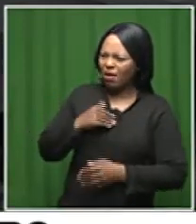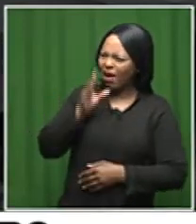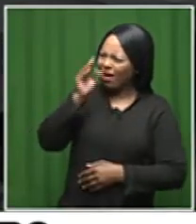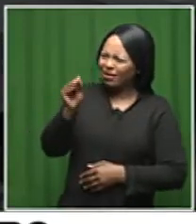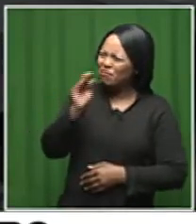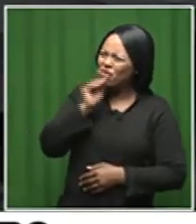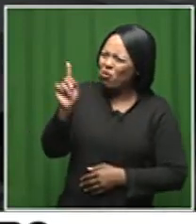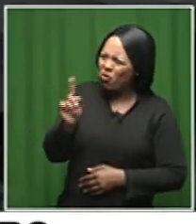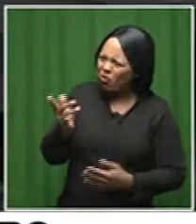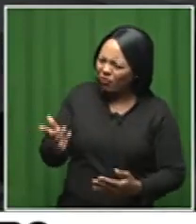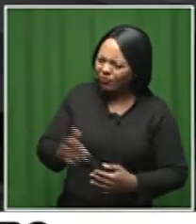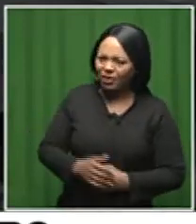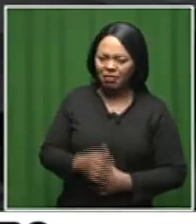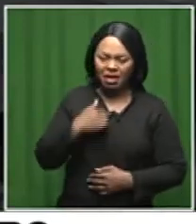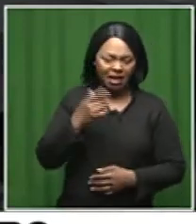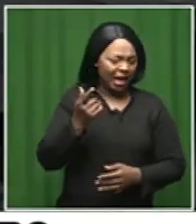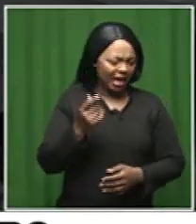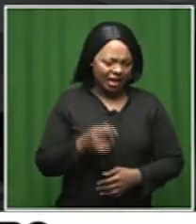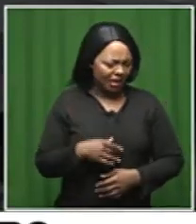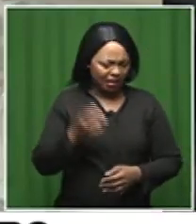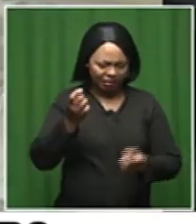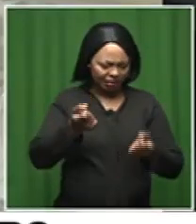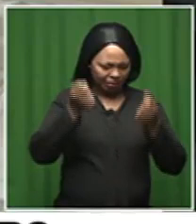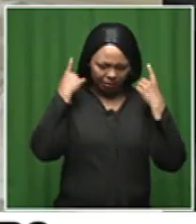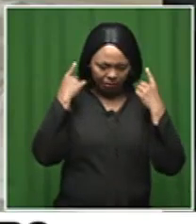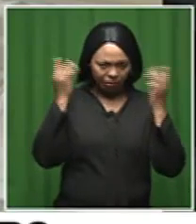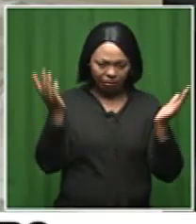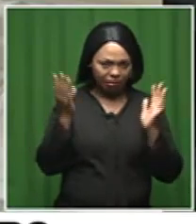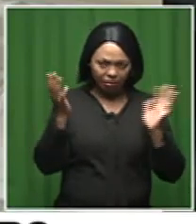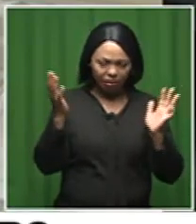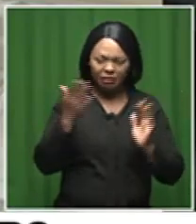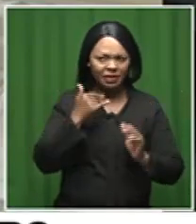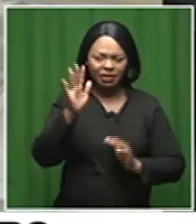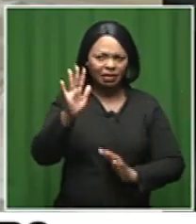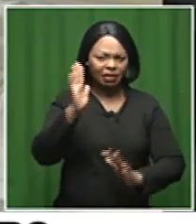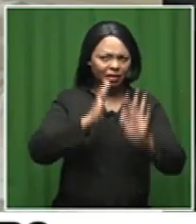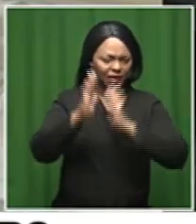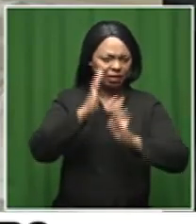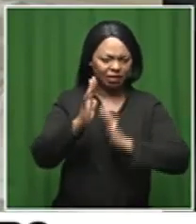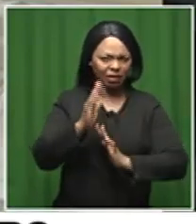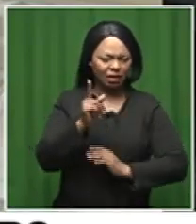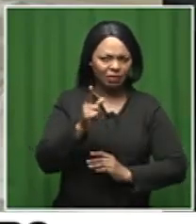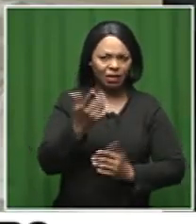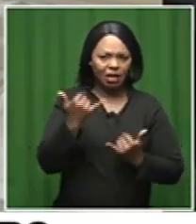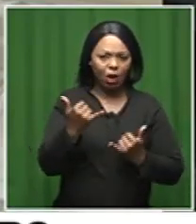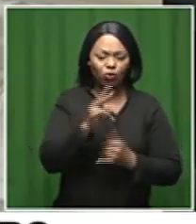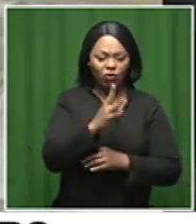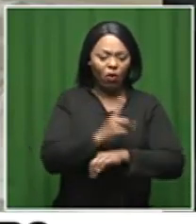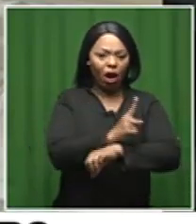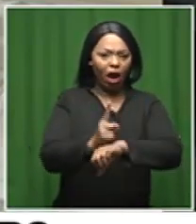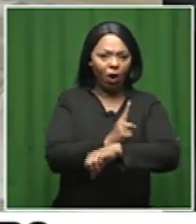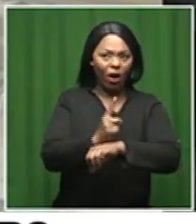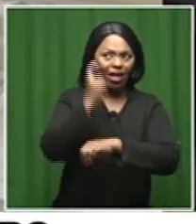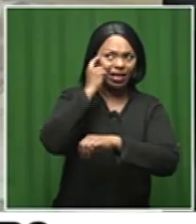this? And I'll never forget it. In the most respectful way, she said, let's quickly have the difficult talk. I can't give you 24 hours to go and